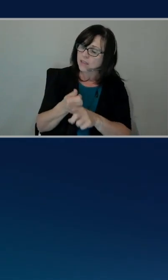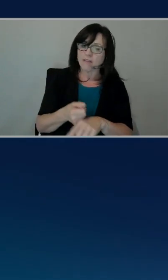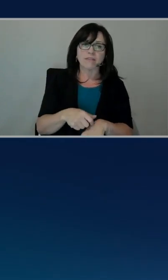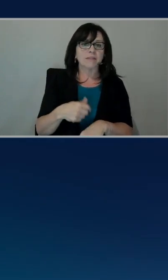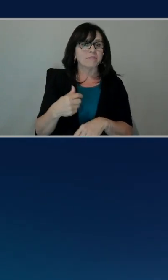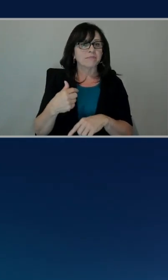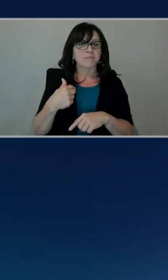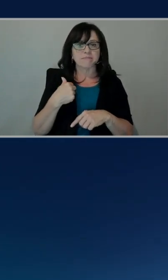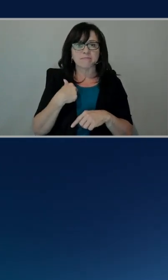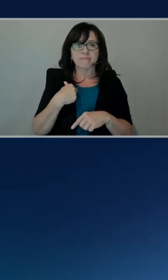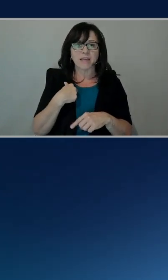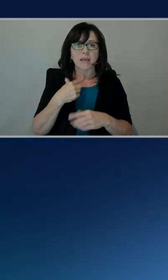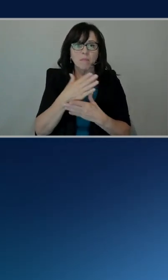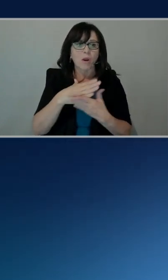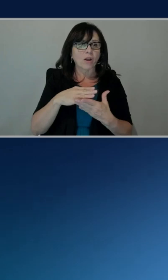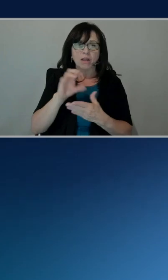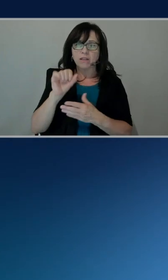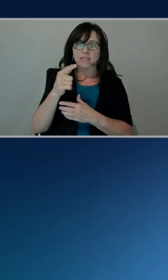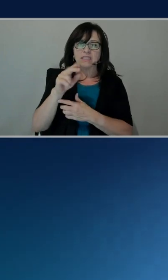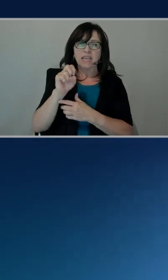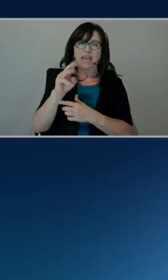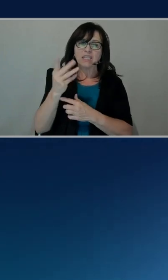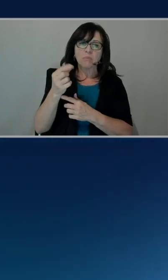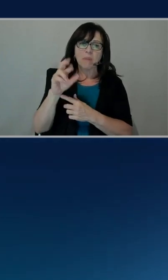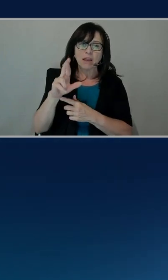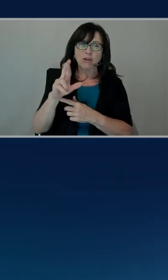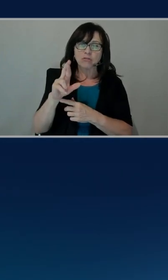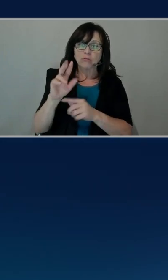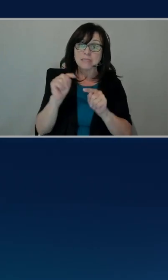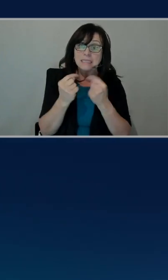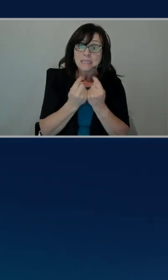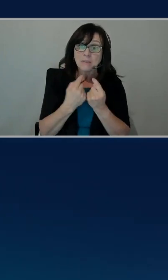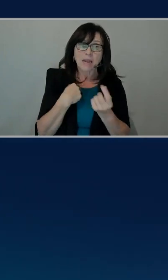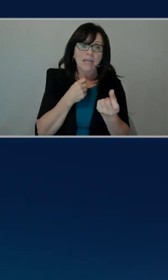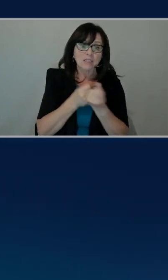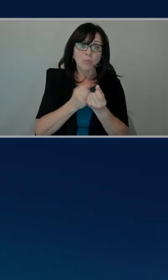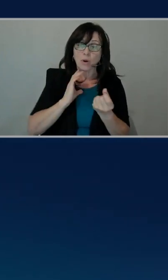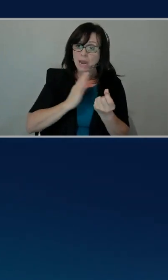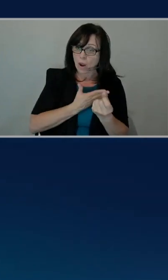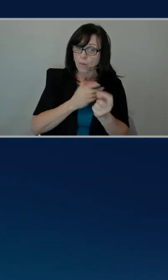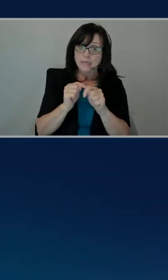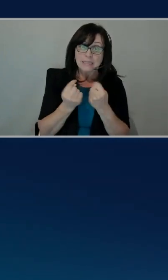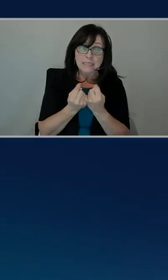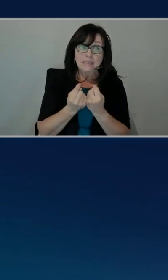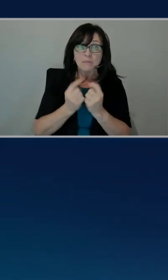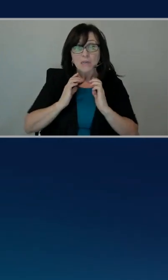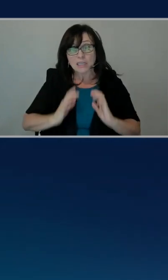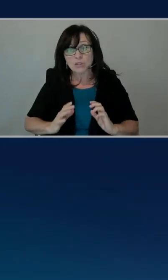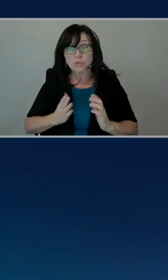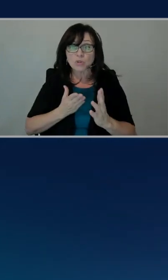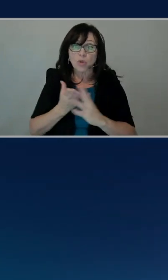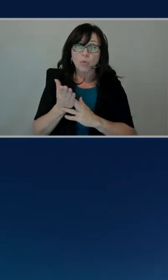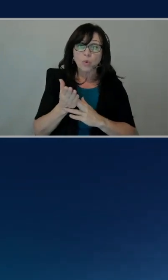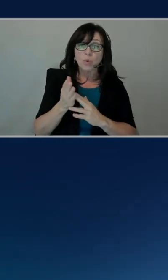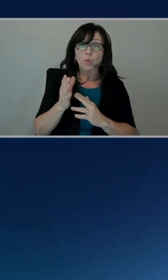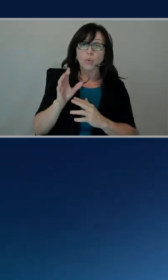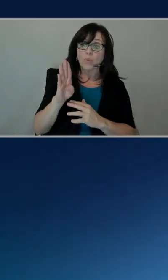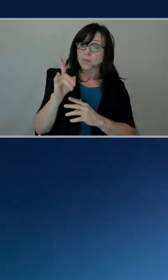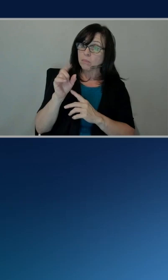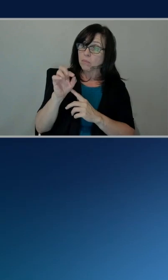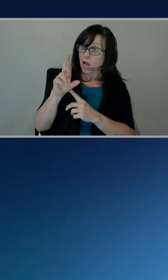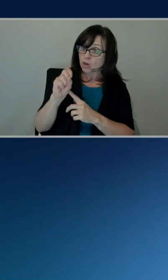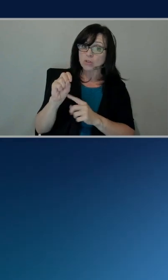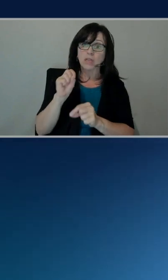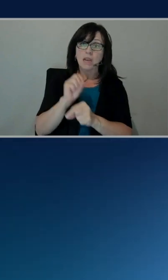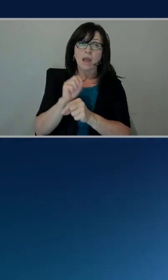I'm part of the SageMaker and Bedrock team, and I support our customers, remove the blockers, and I work as a machine learning